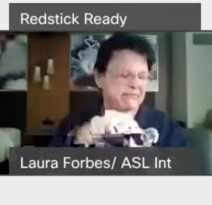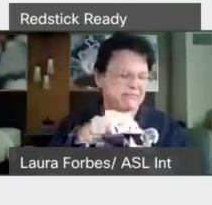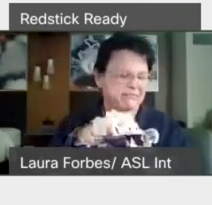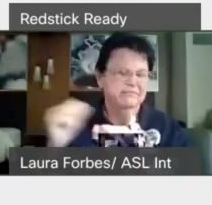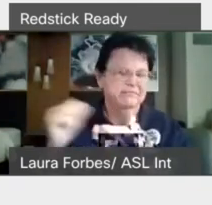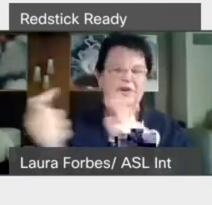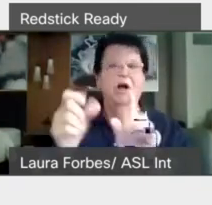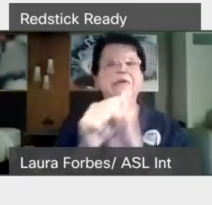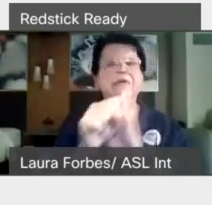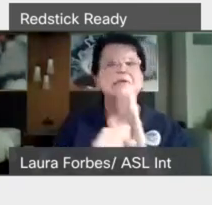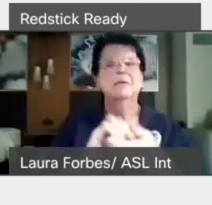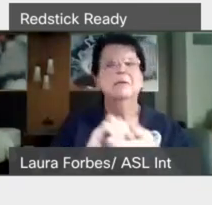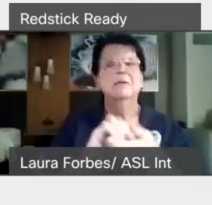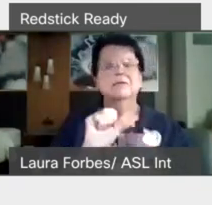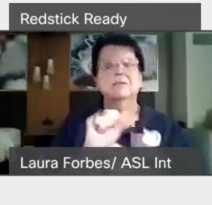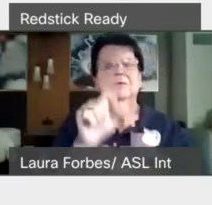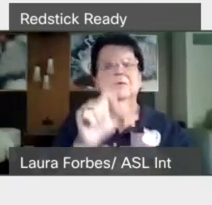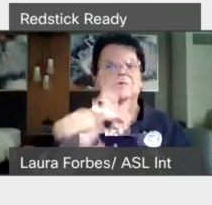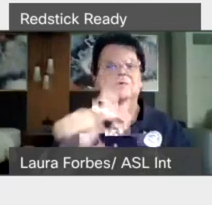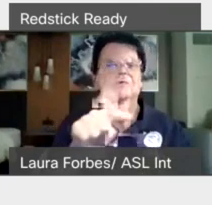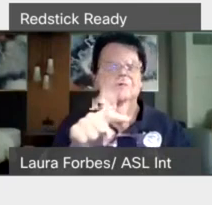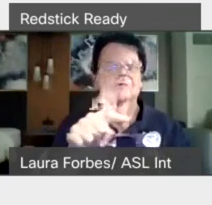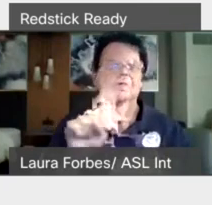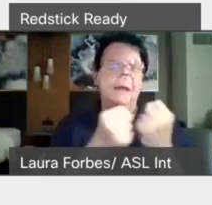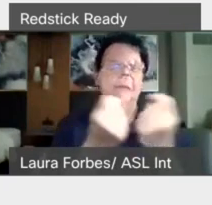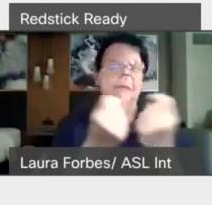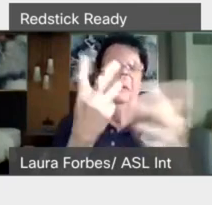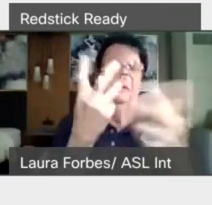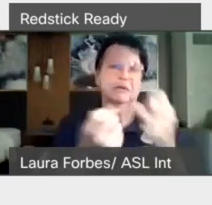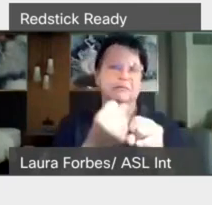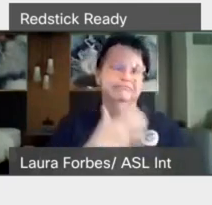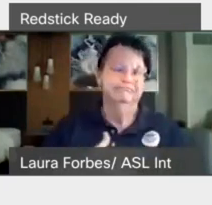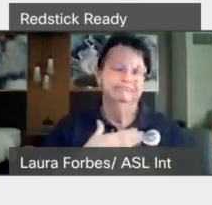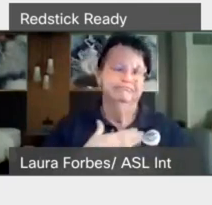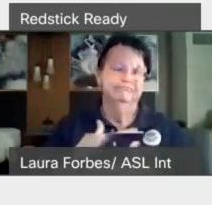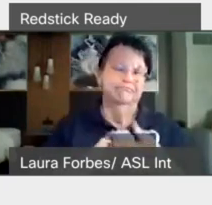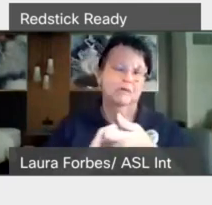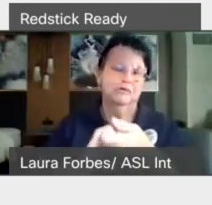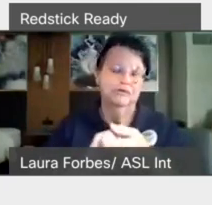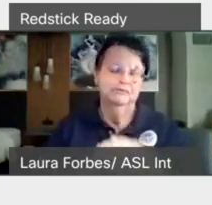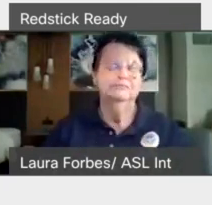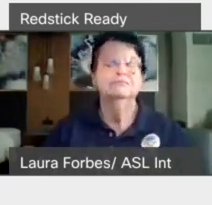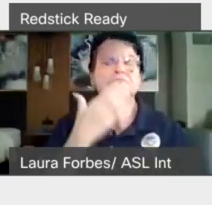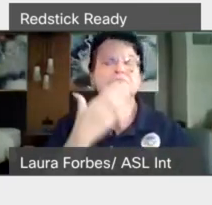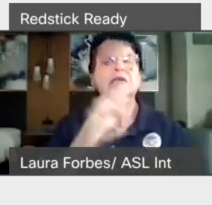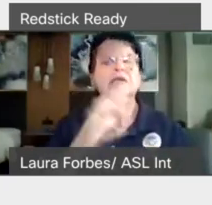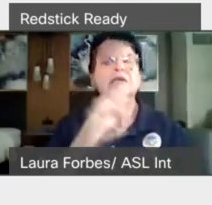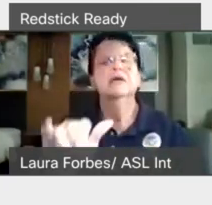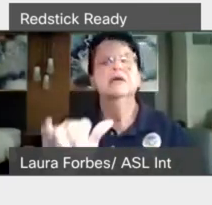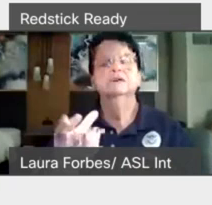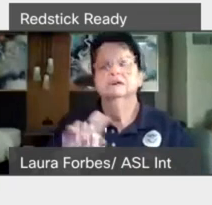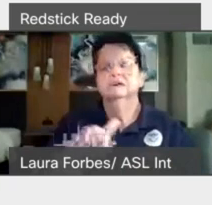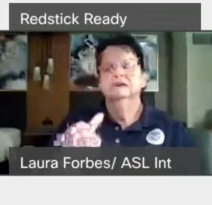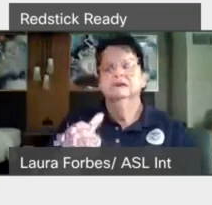work with you and your team and have so for many years, we appreciate your partnership. Thank you, Casey. And Casey and I have been in a